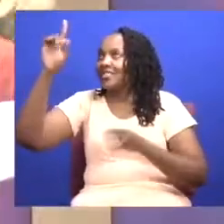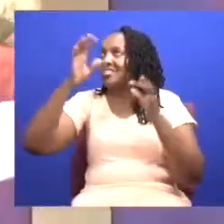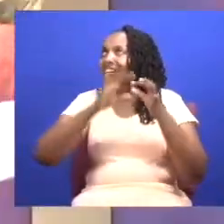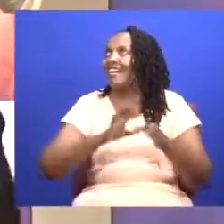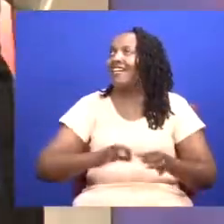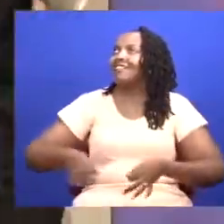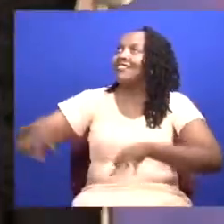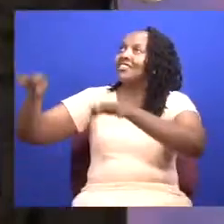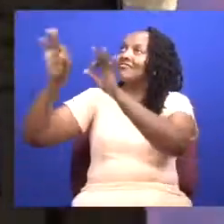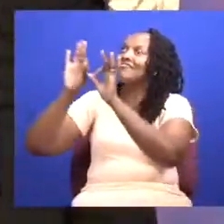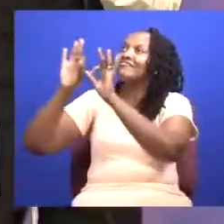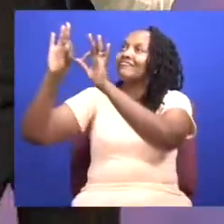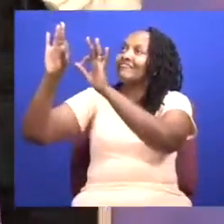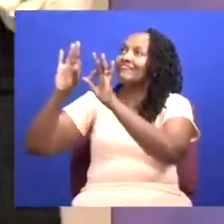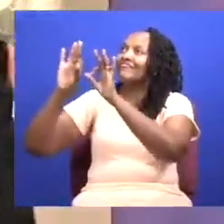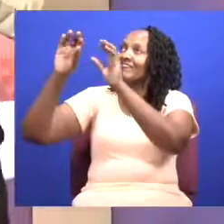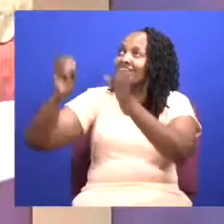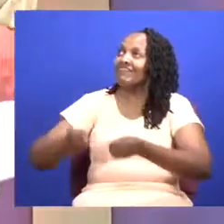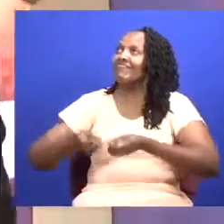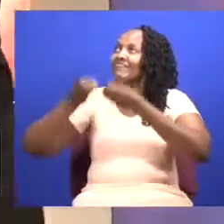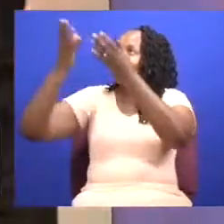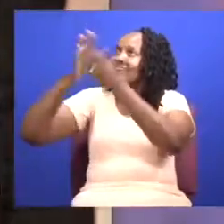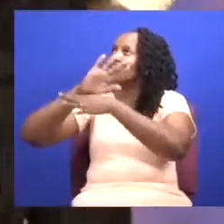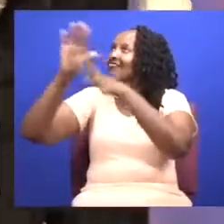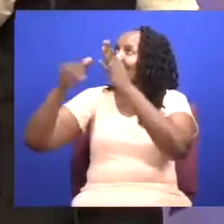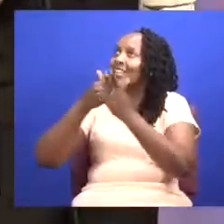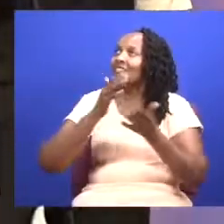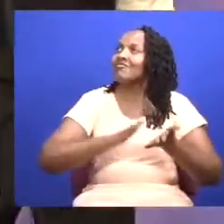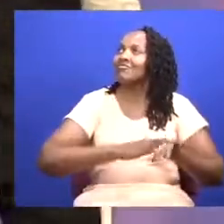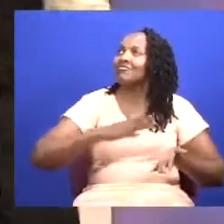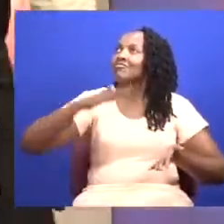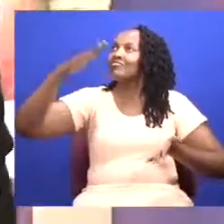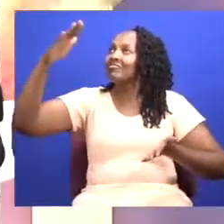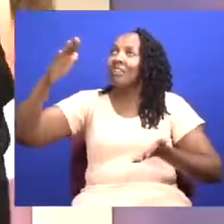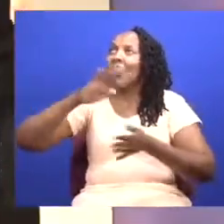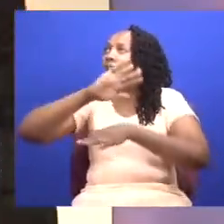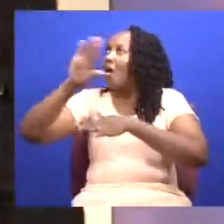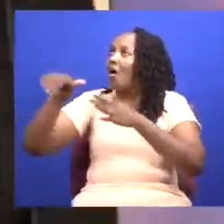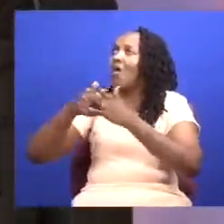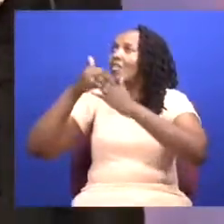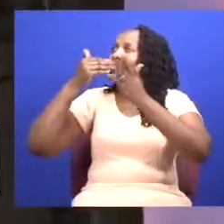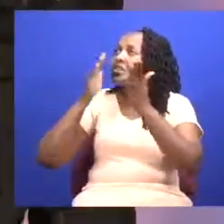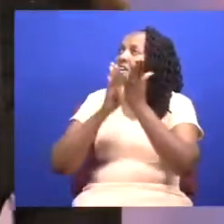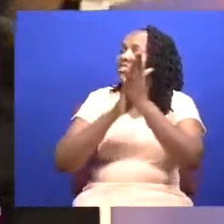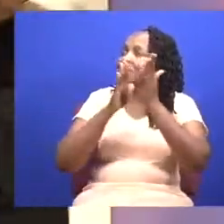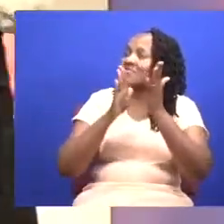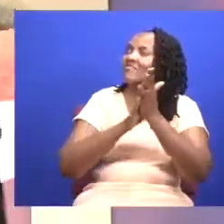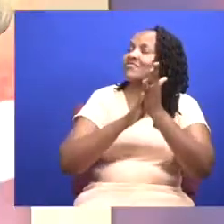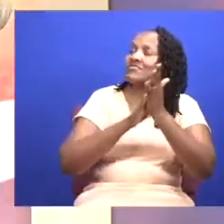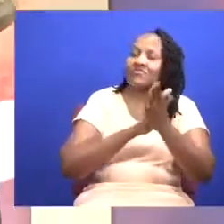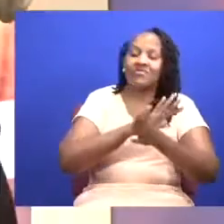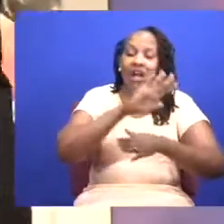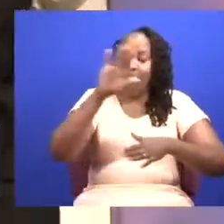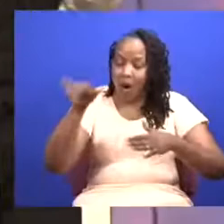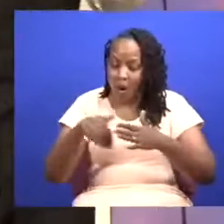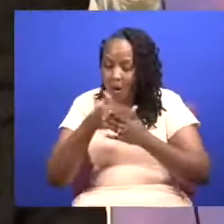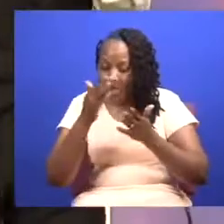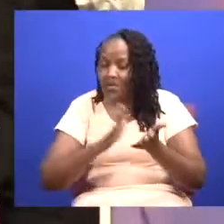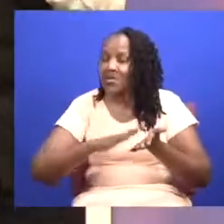glory. You alone. We give you all the glory. We give you all the glory. Give you all the praise. Give you all the praise. Give you all